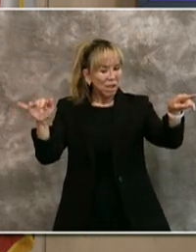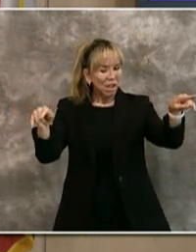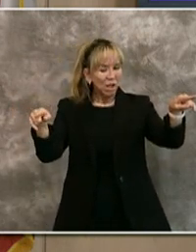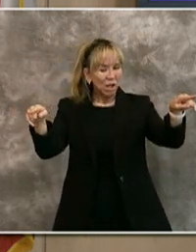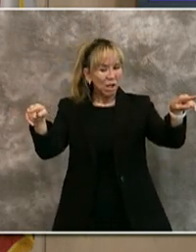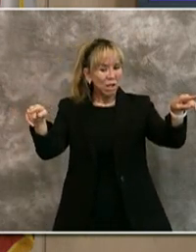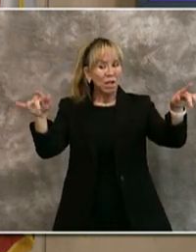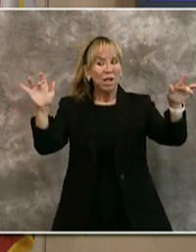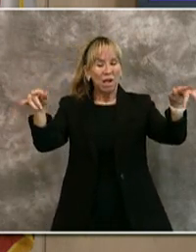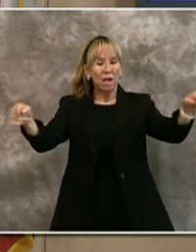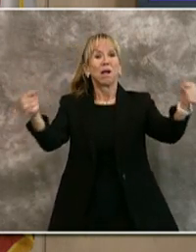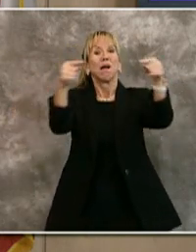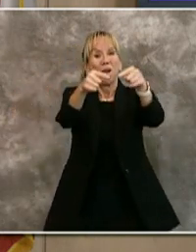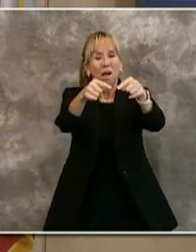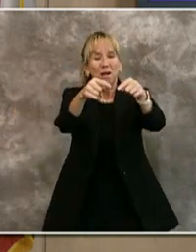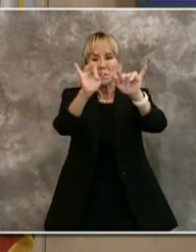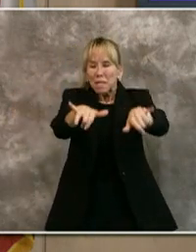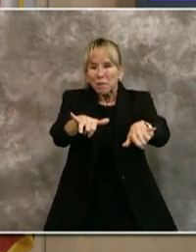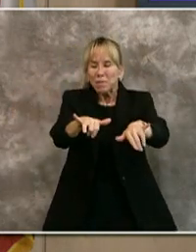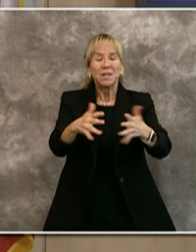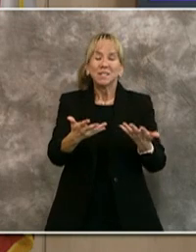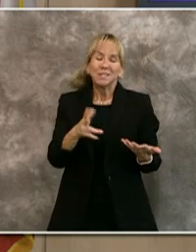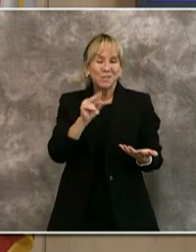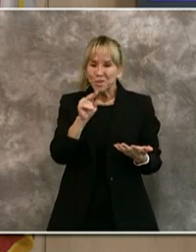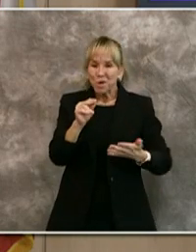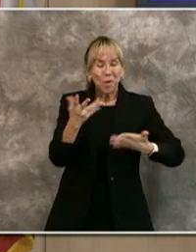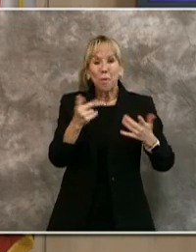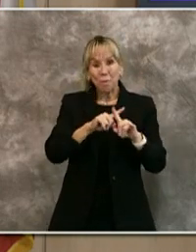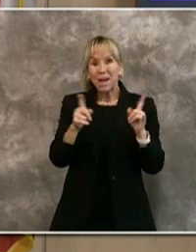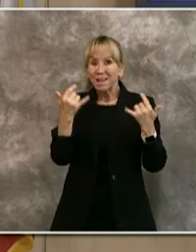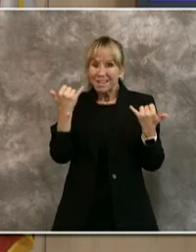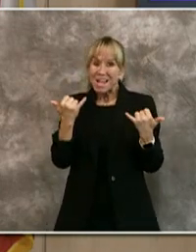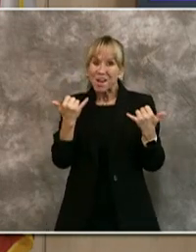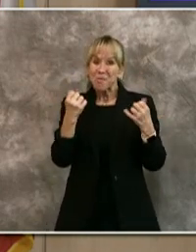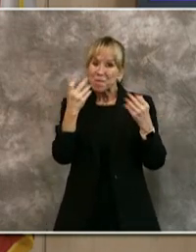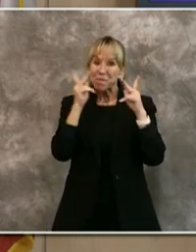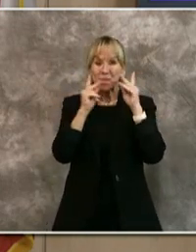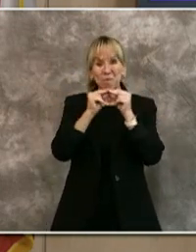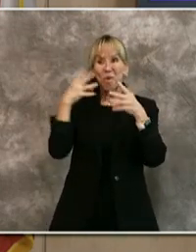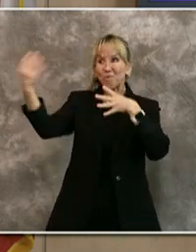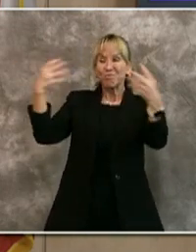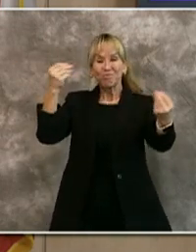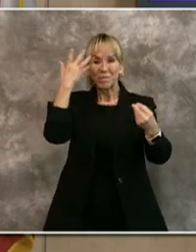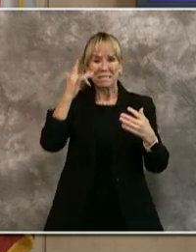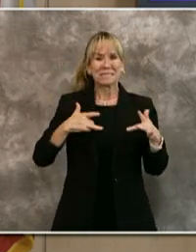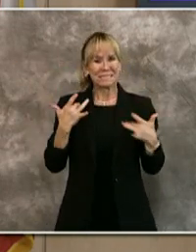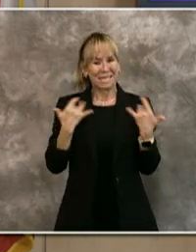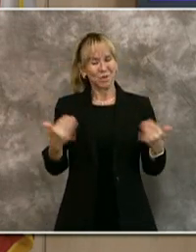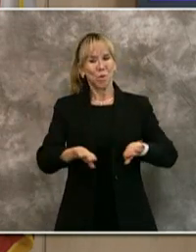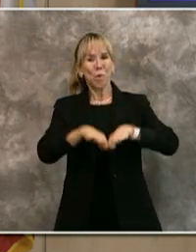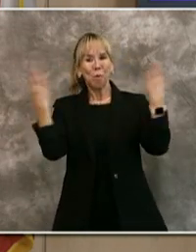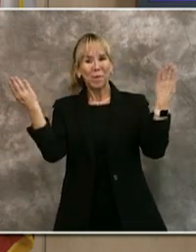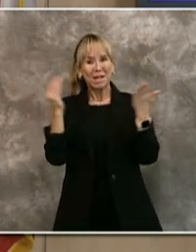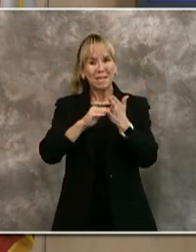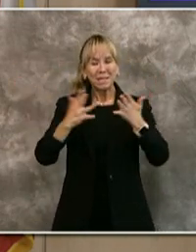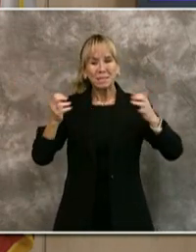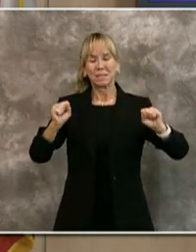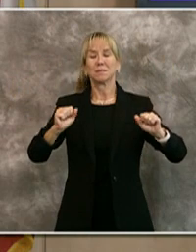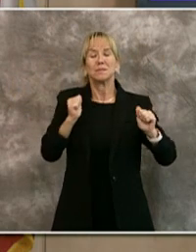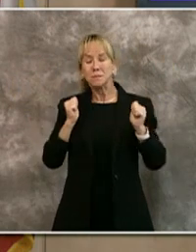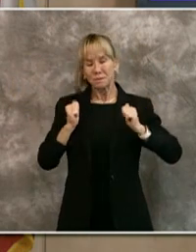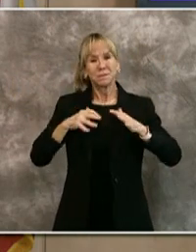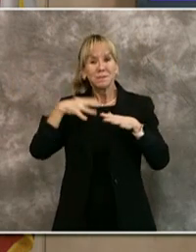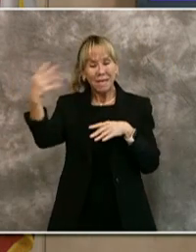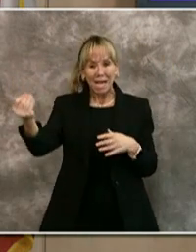other than people are going out more, which again is to be expected with the reopening. So not at this time, again, not for any specific business